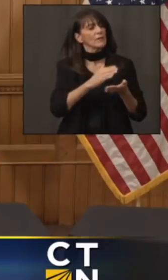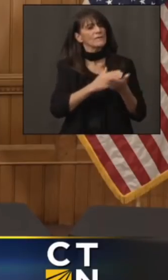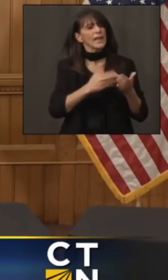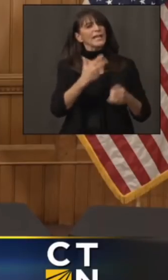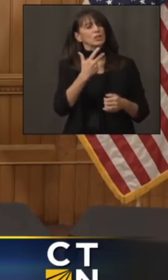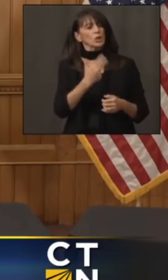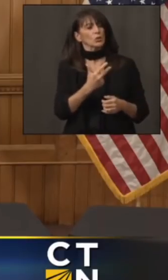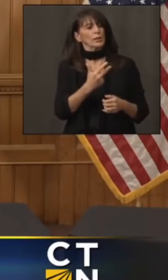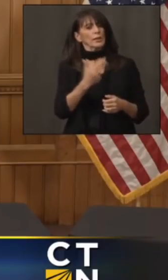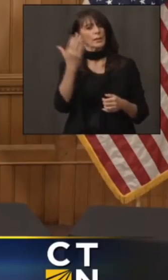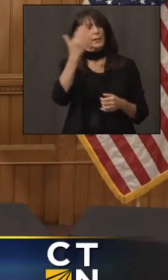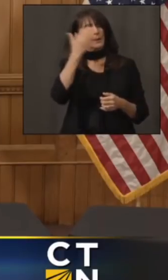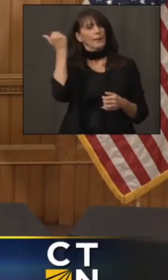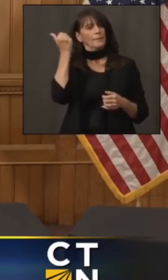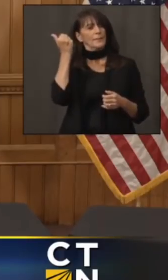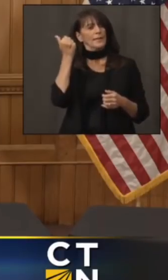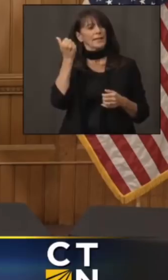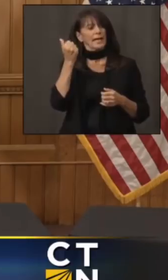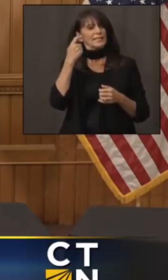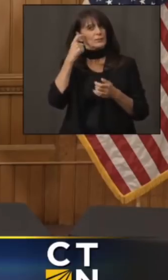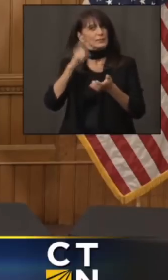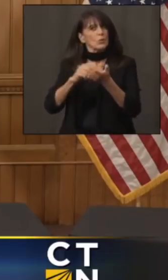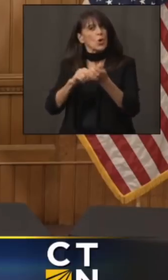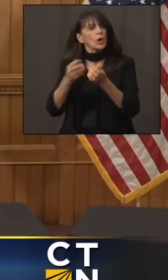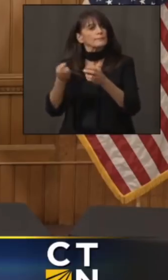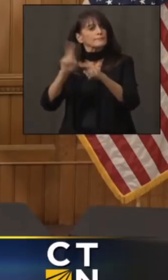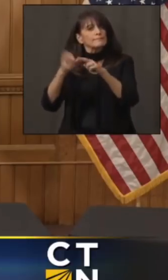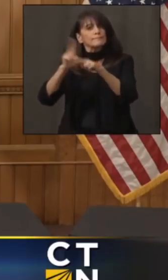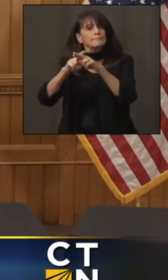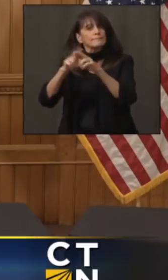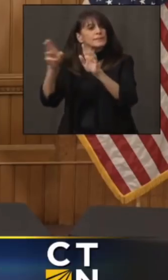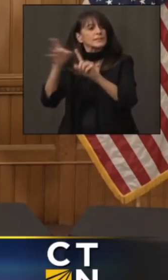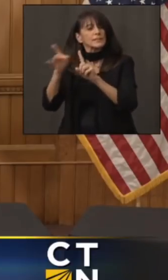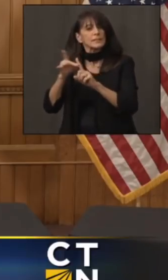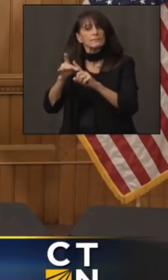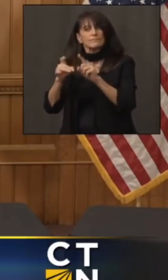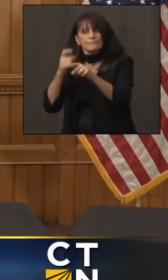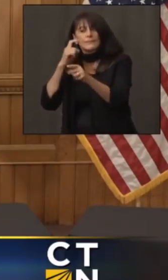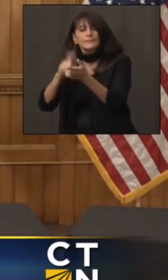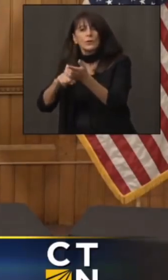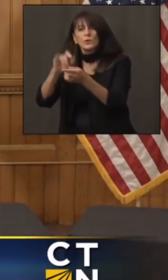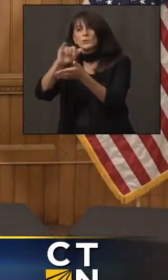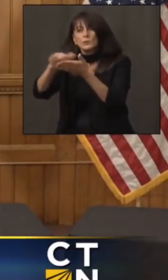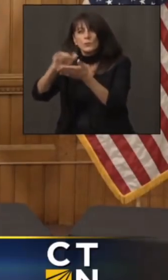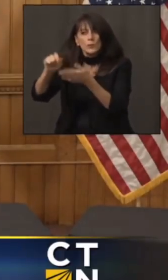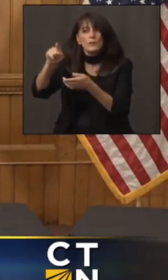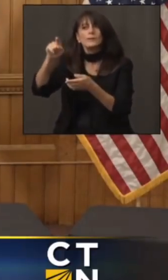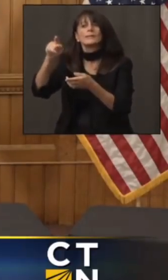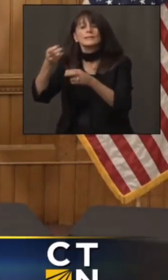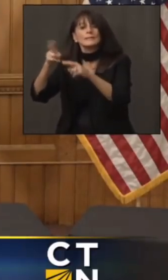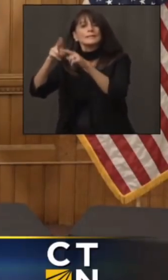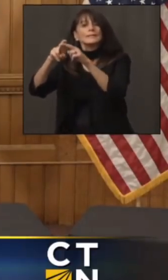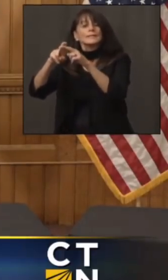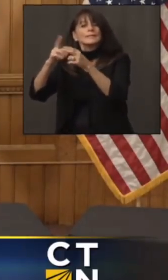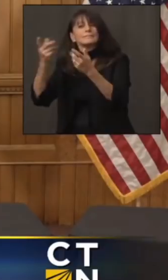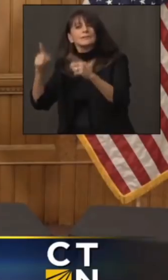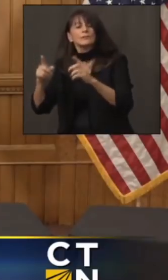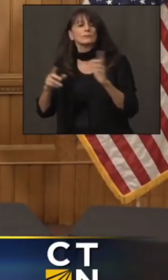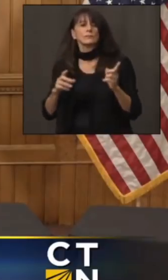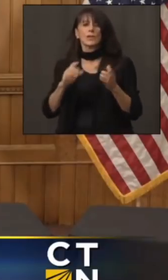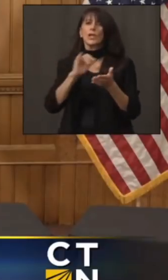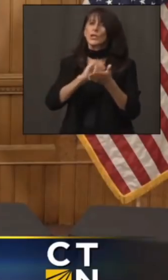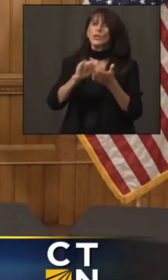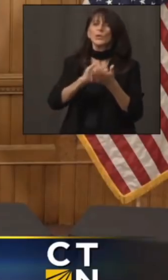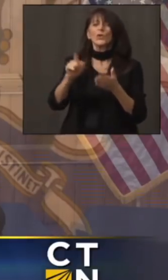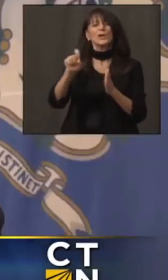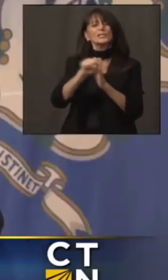in light of the upticks that we're seeing in cases? Because we've seen, New York go that route in some cases. New York is a